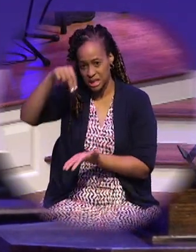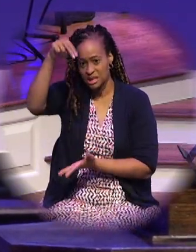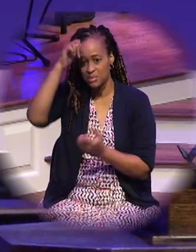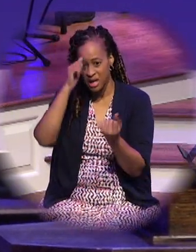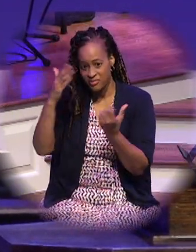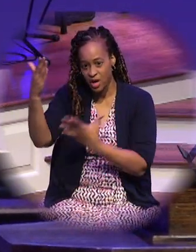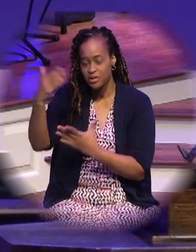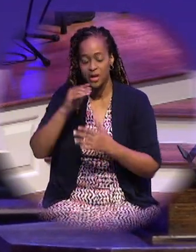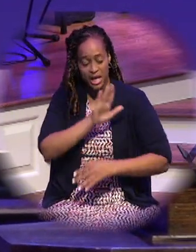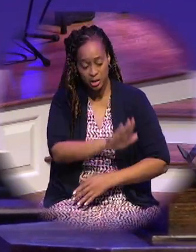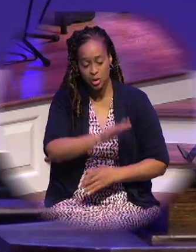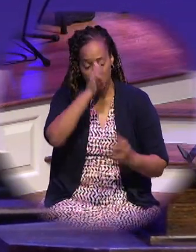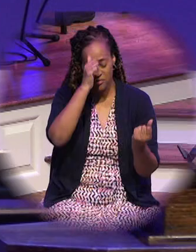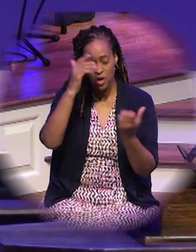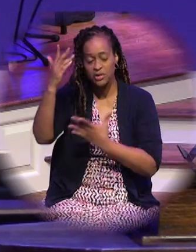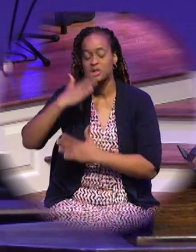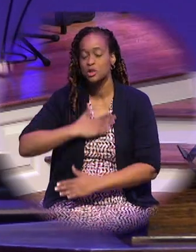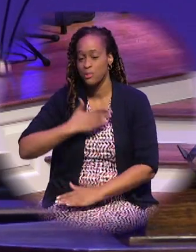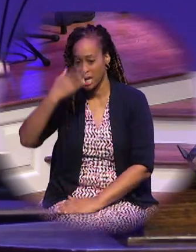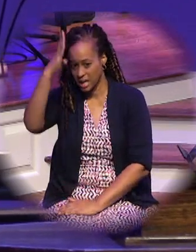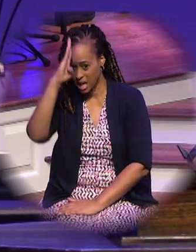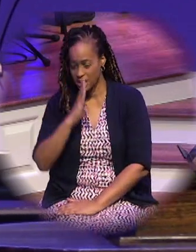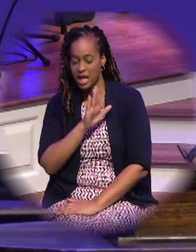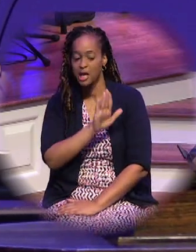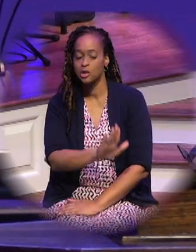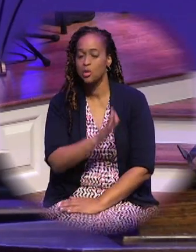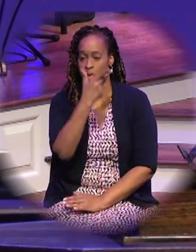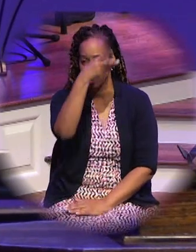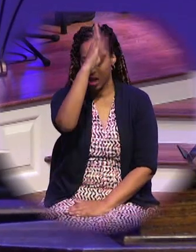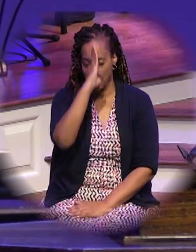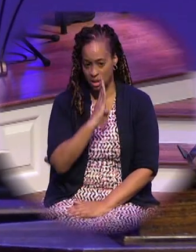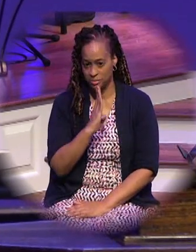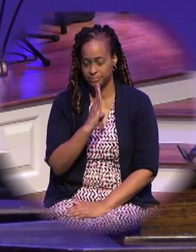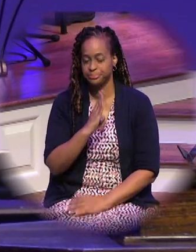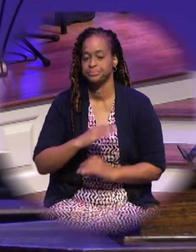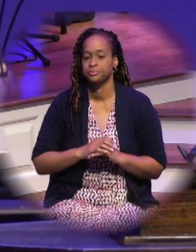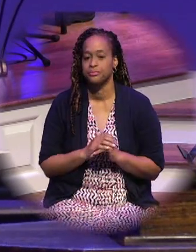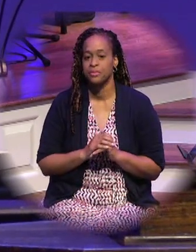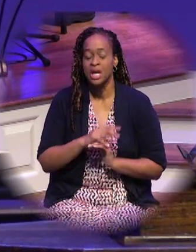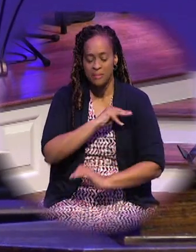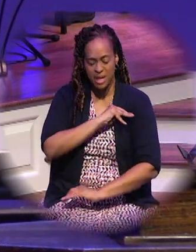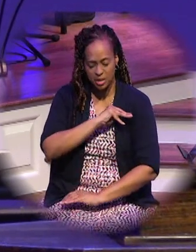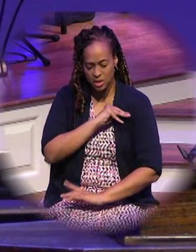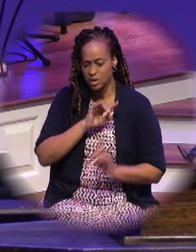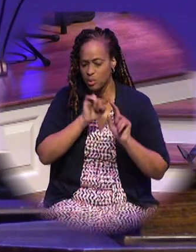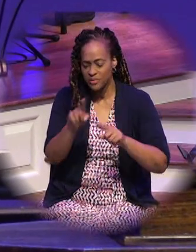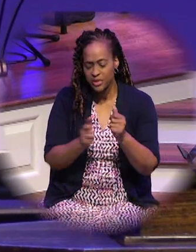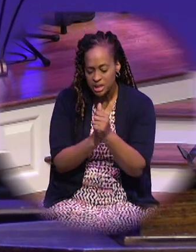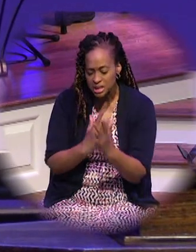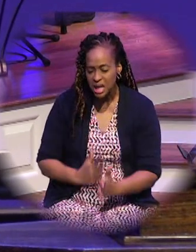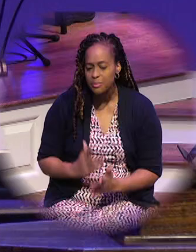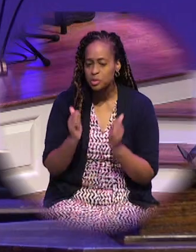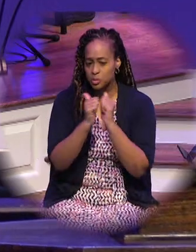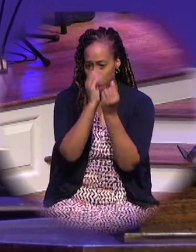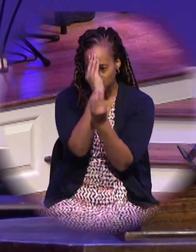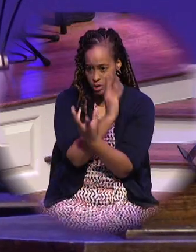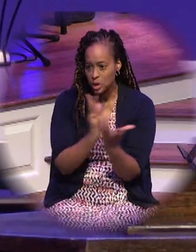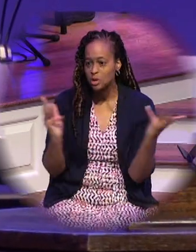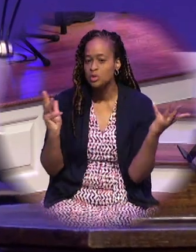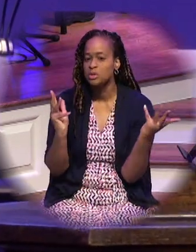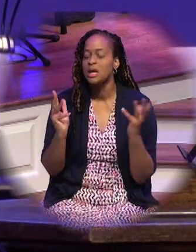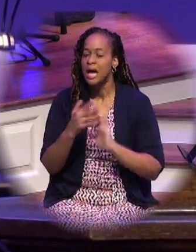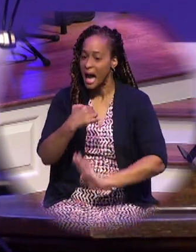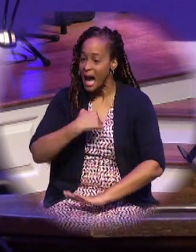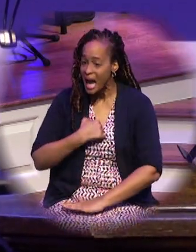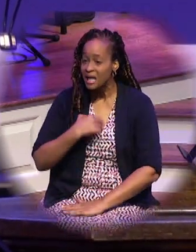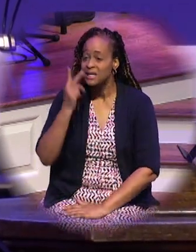and your Father, to my God and your God. Mary Magdalene went to the disciples with the news, I